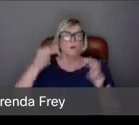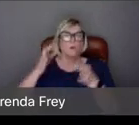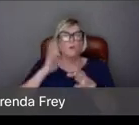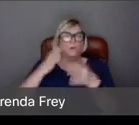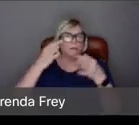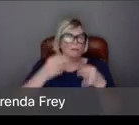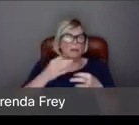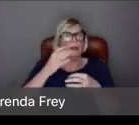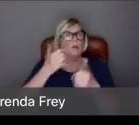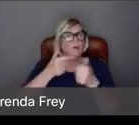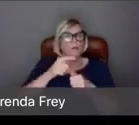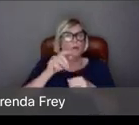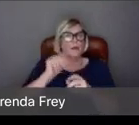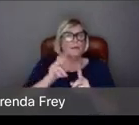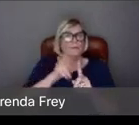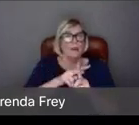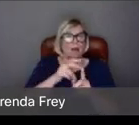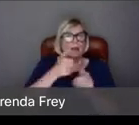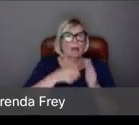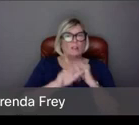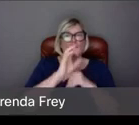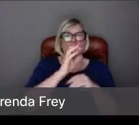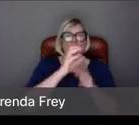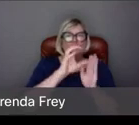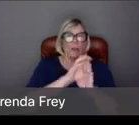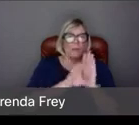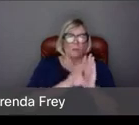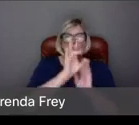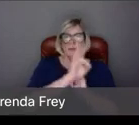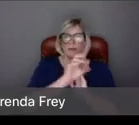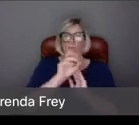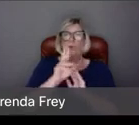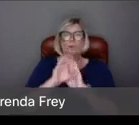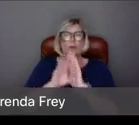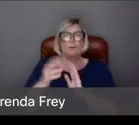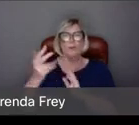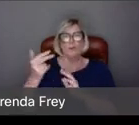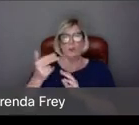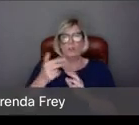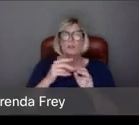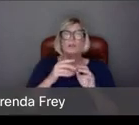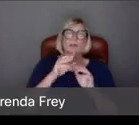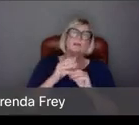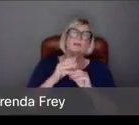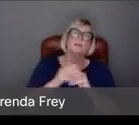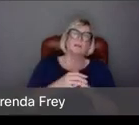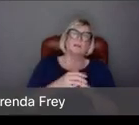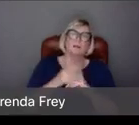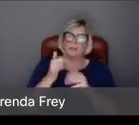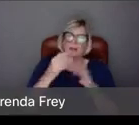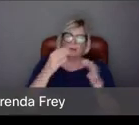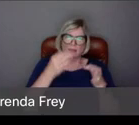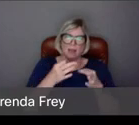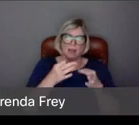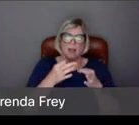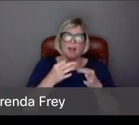7. And it's based on your ability to repay a portion of the debt. So the means test is you know, much better